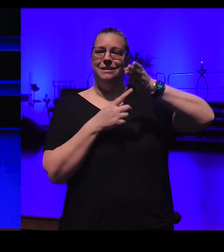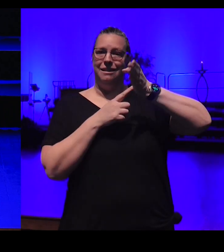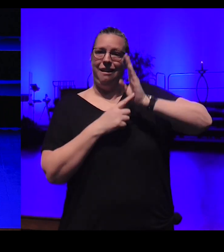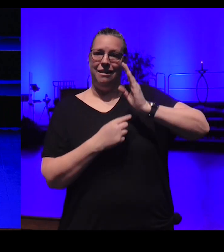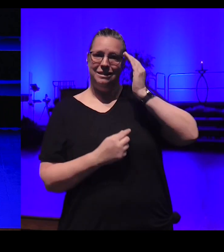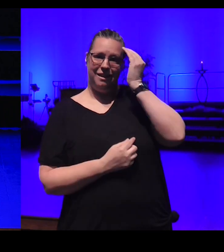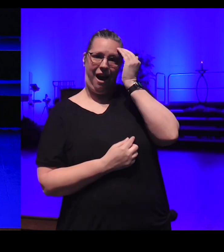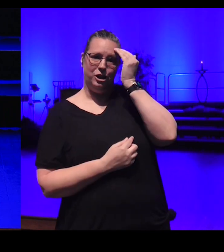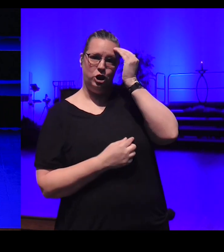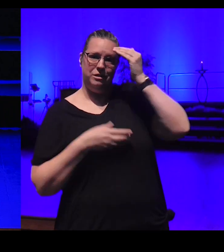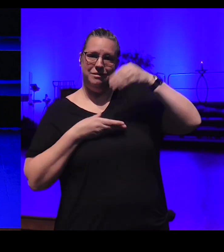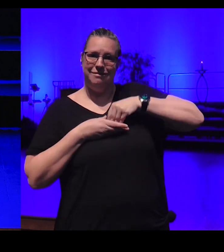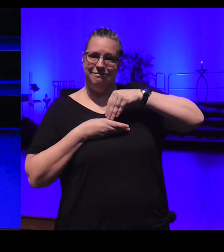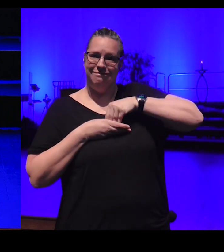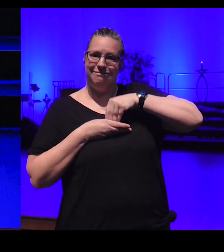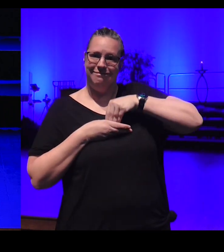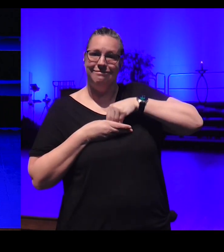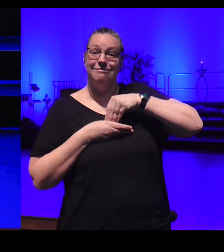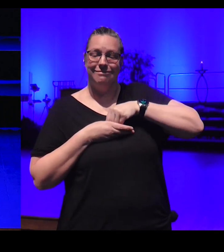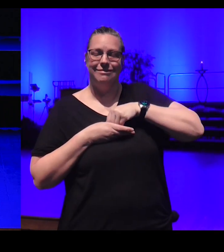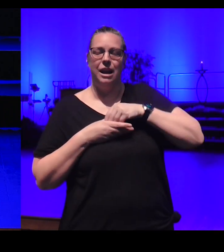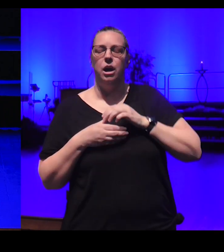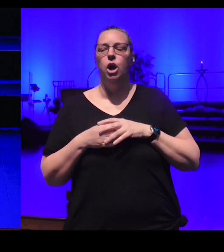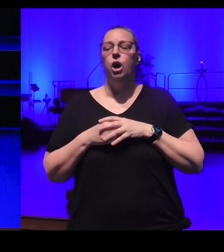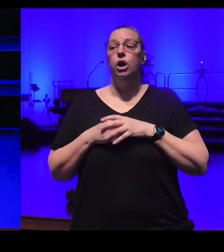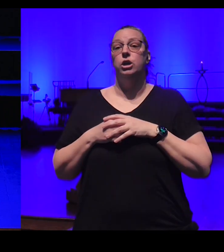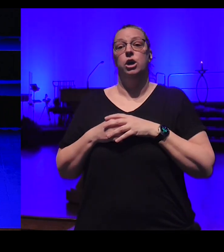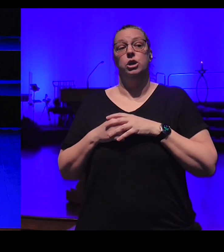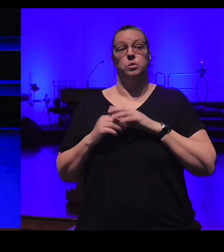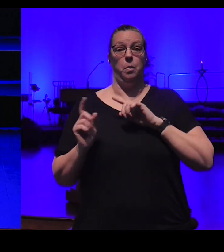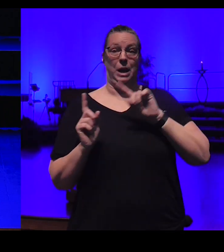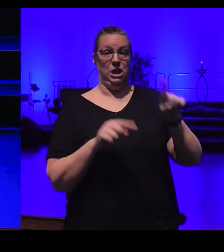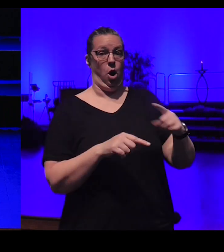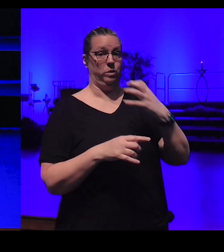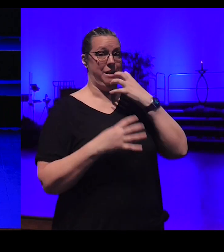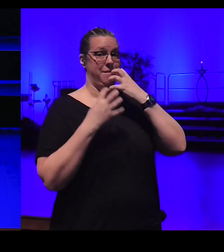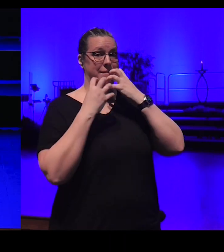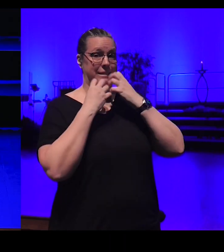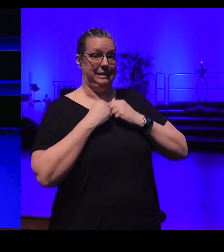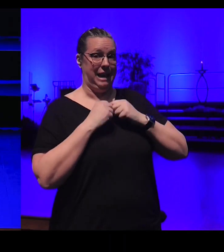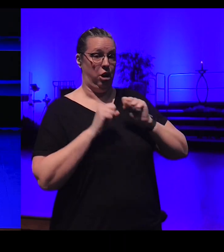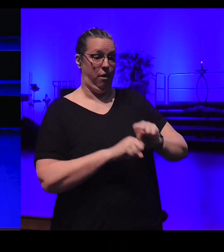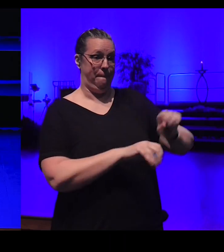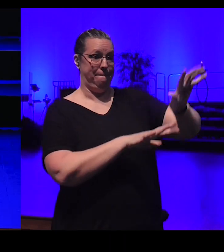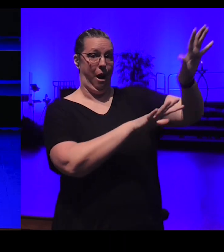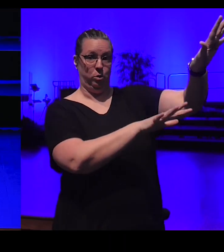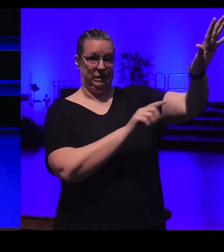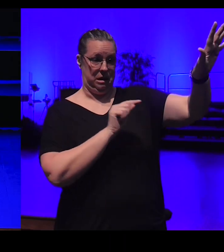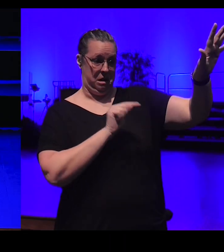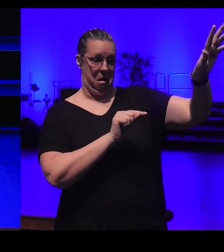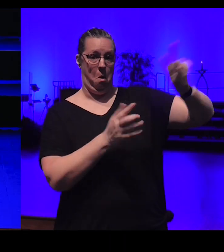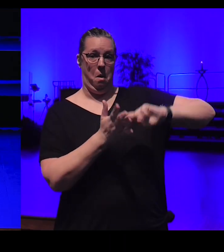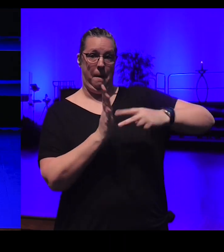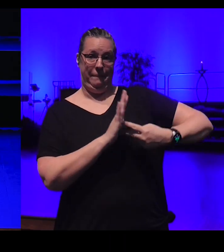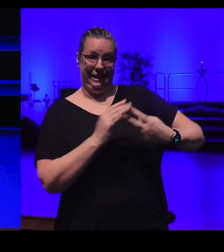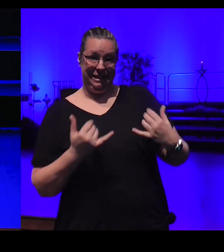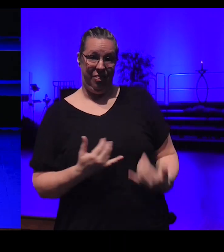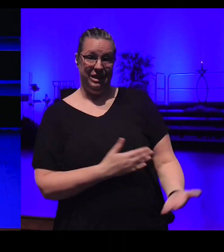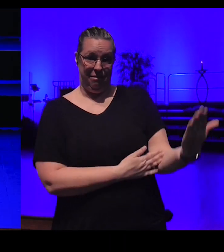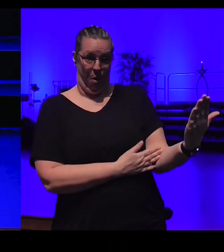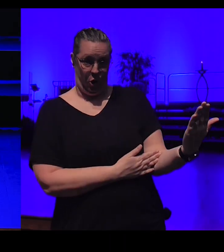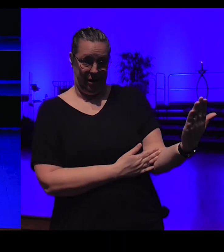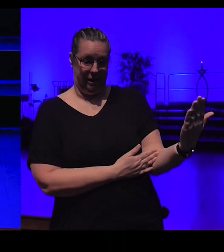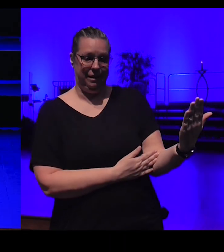And, you know, when we go into the sacred mountain, we're going to look at it as a meaning this morning that it invites us